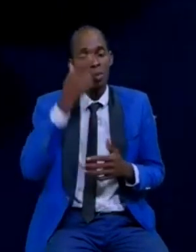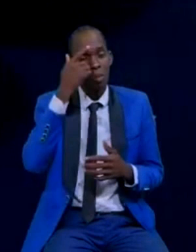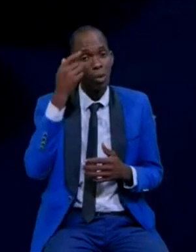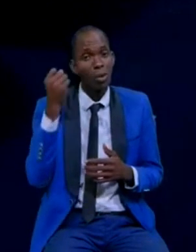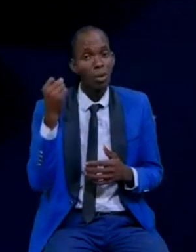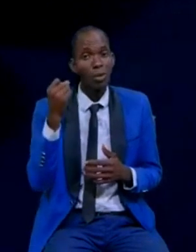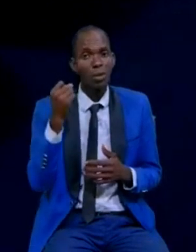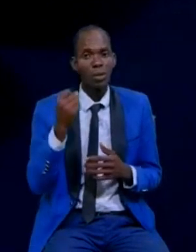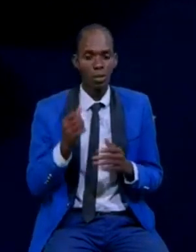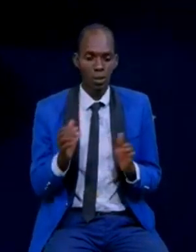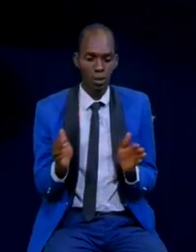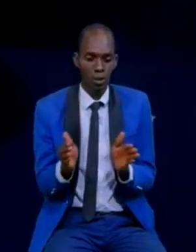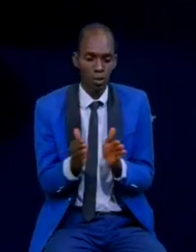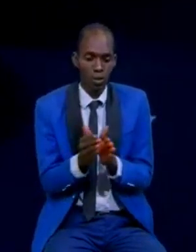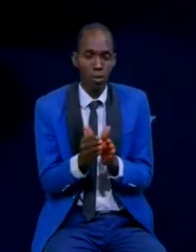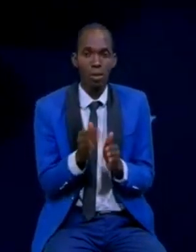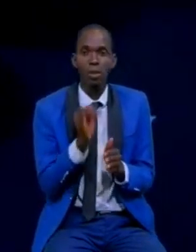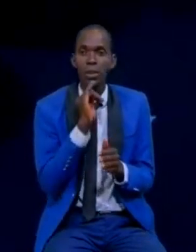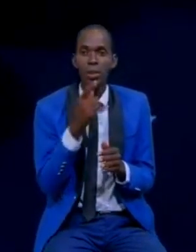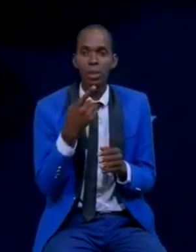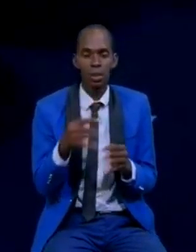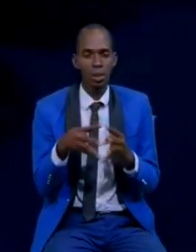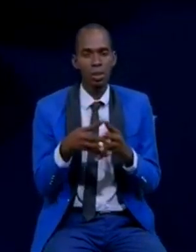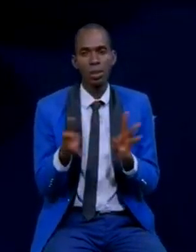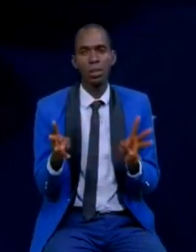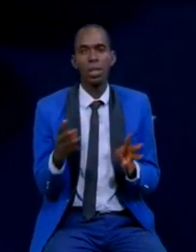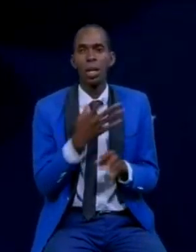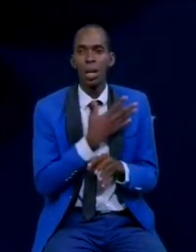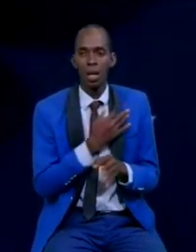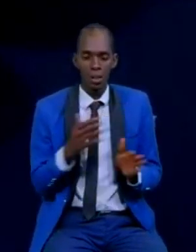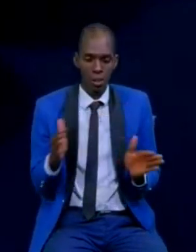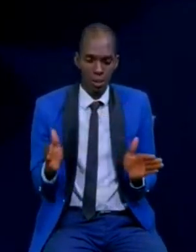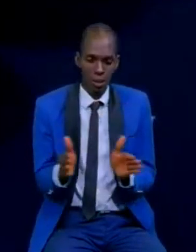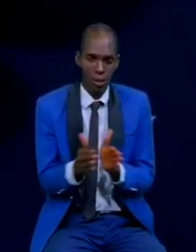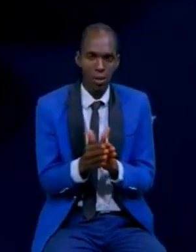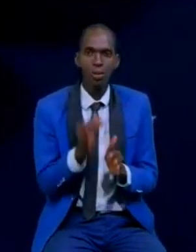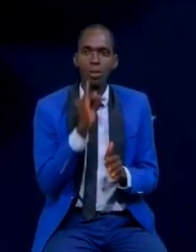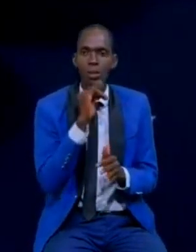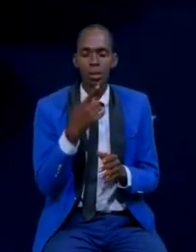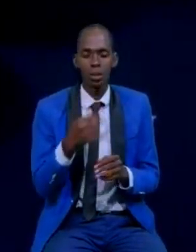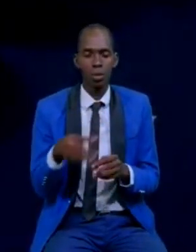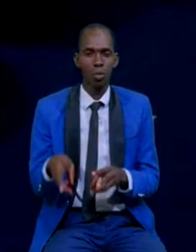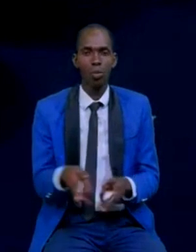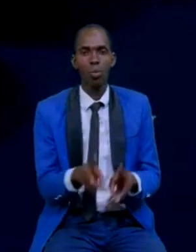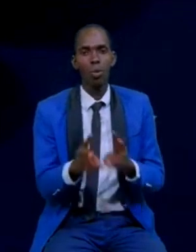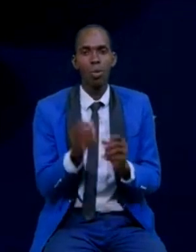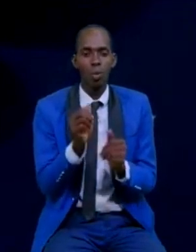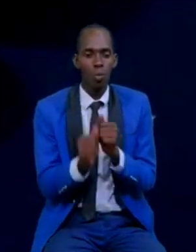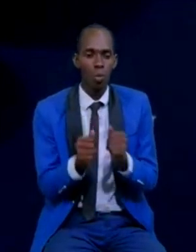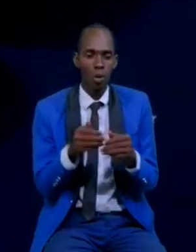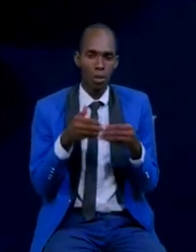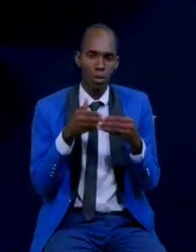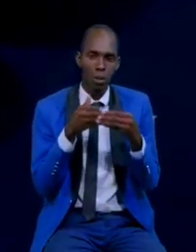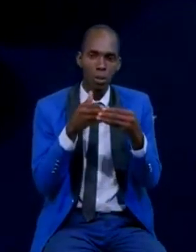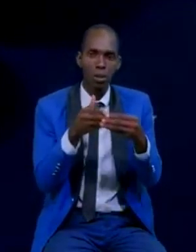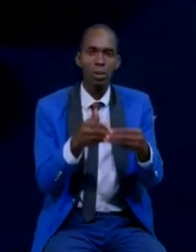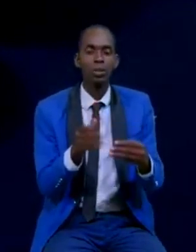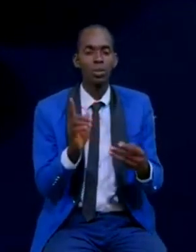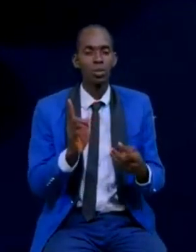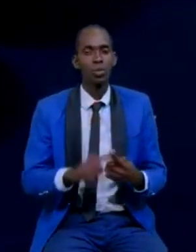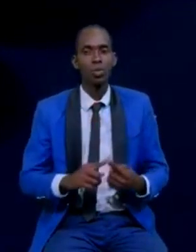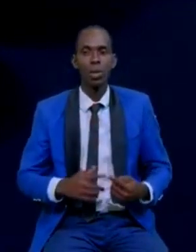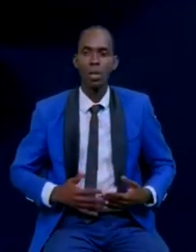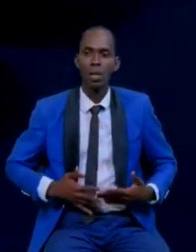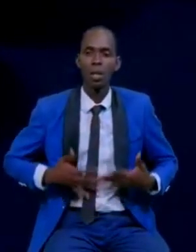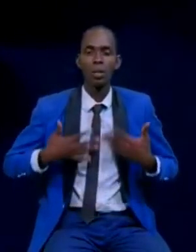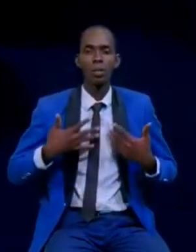Because straight is the gate, and narrow is the way which leadeth unto